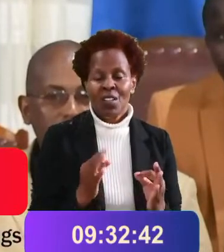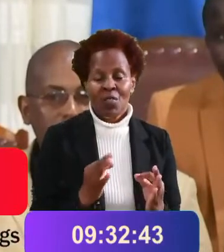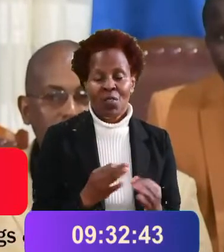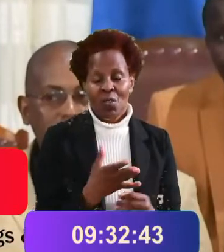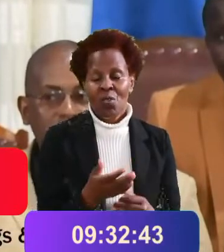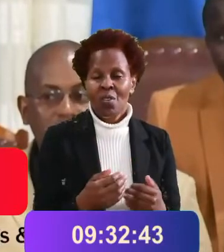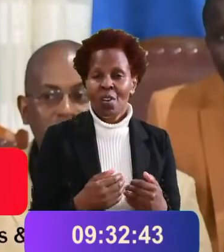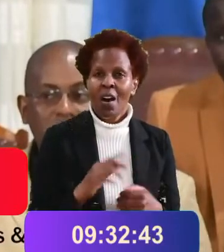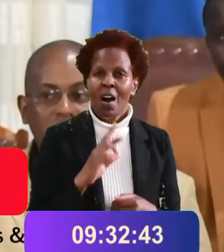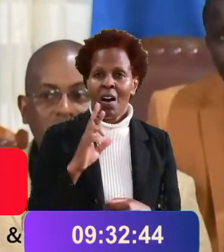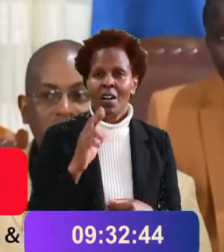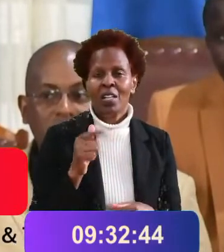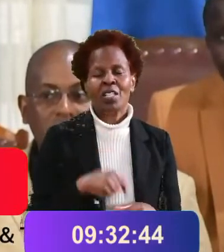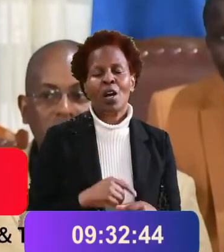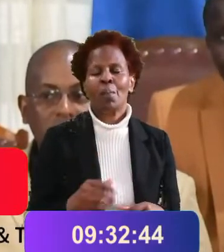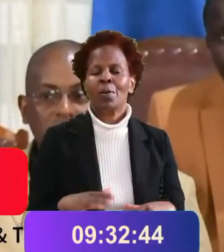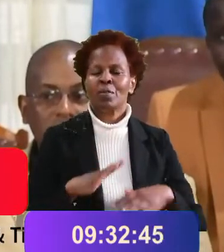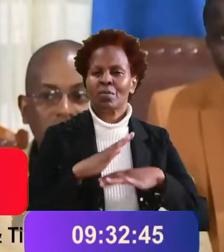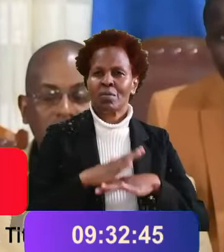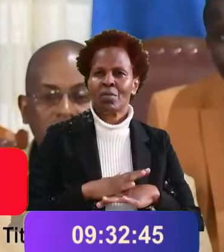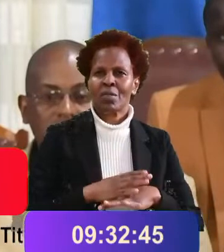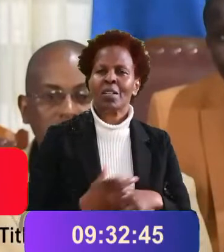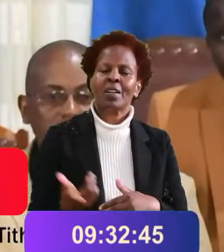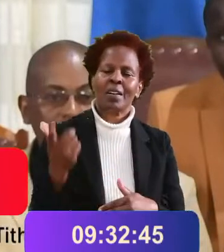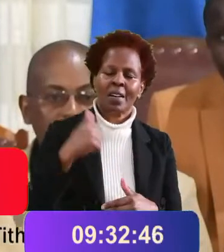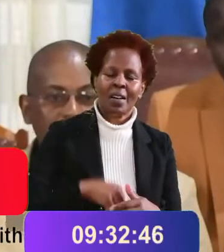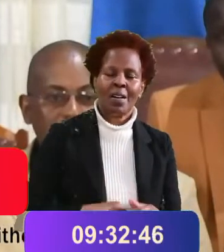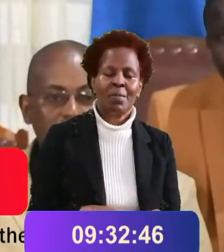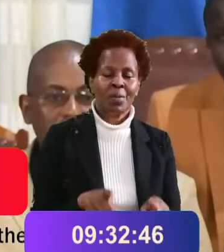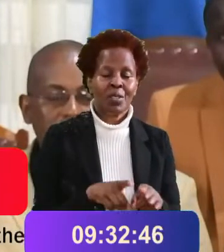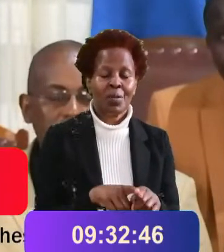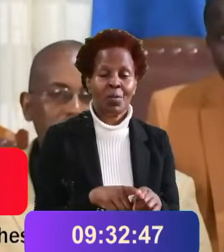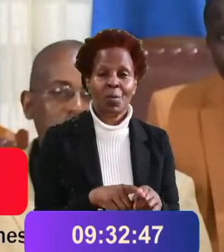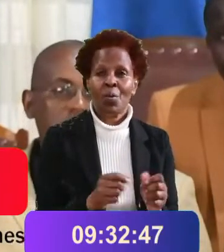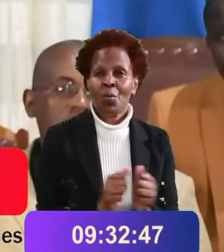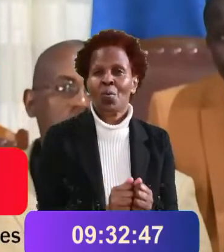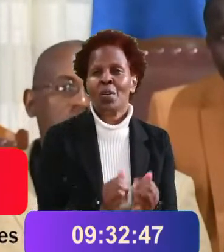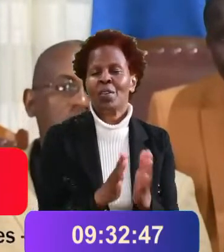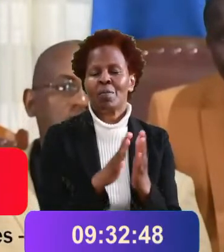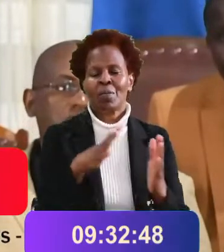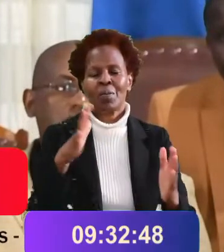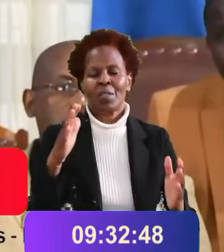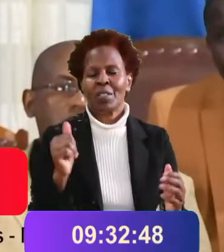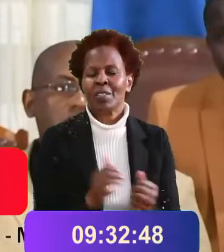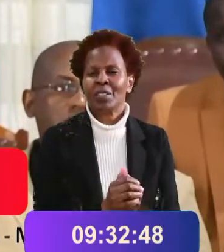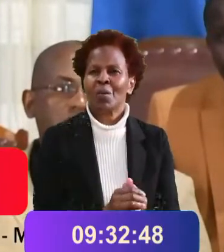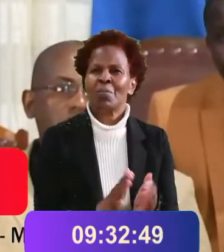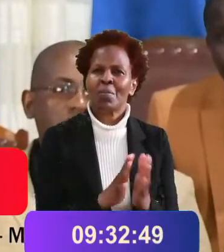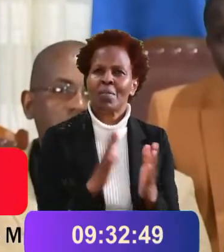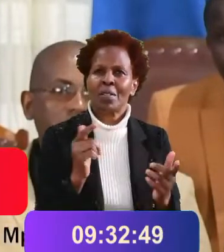also, come with a full worship to God. Come with a full praise